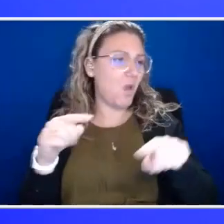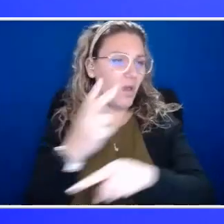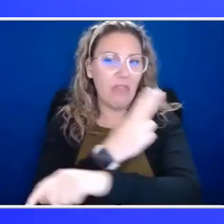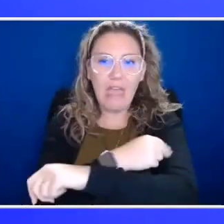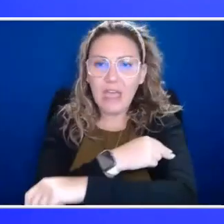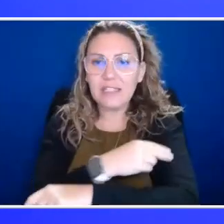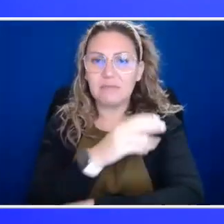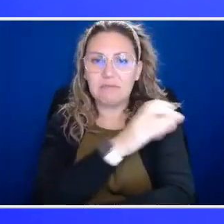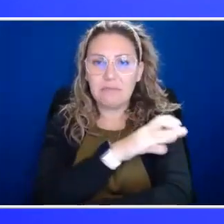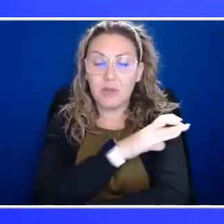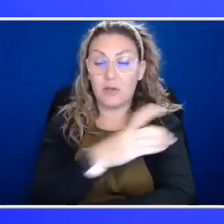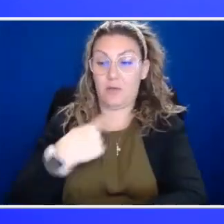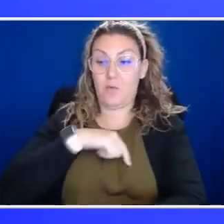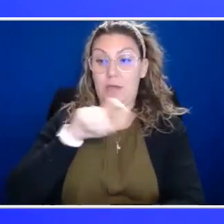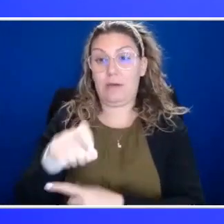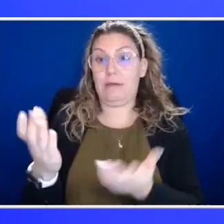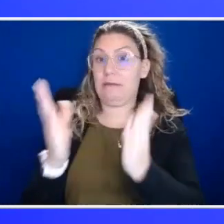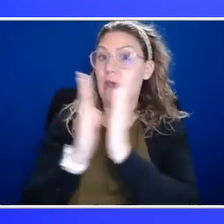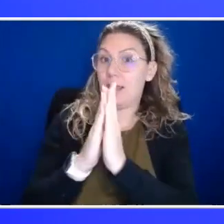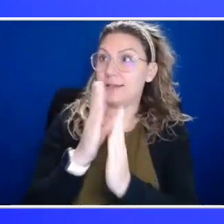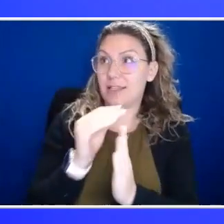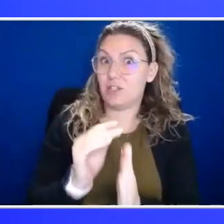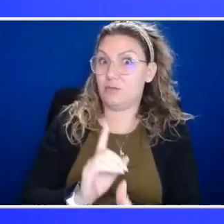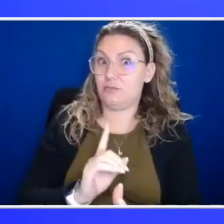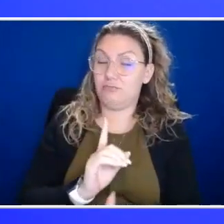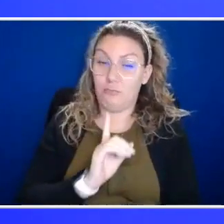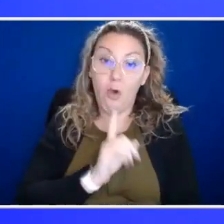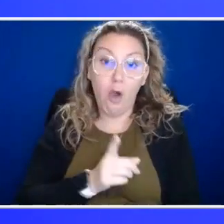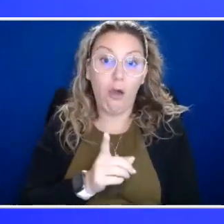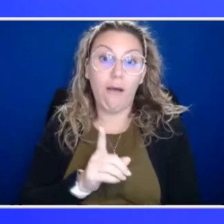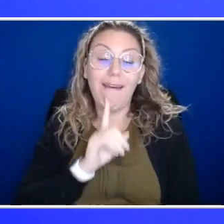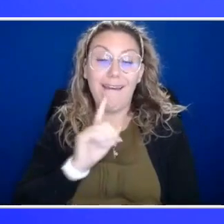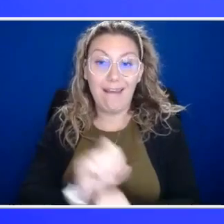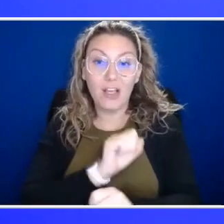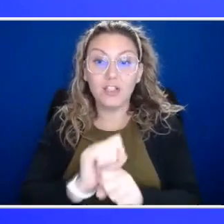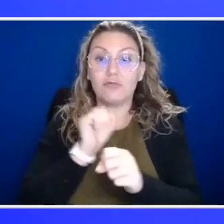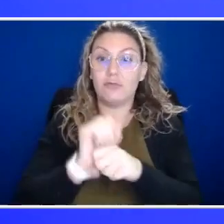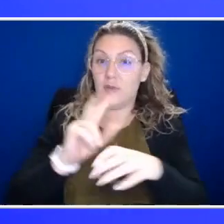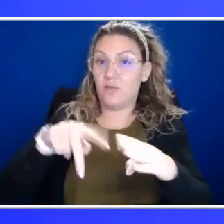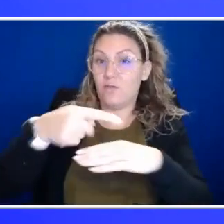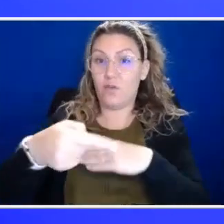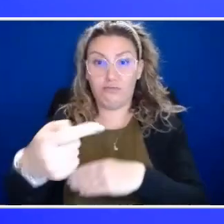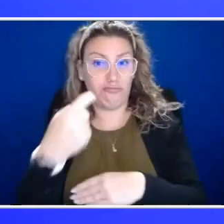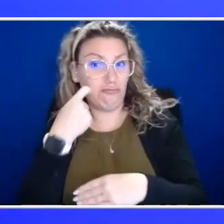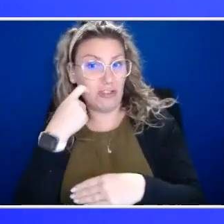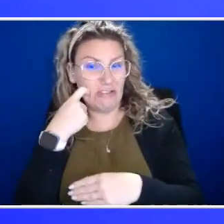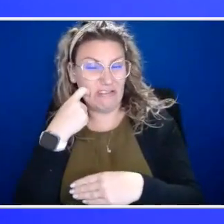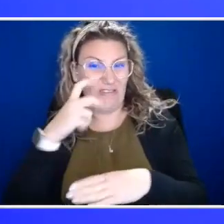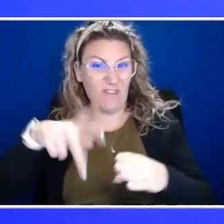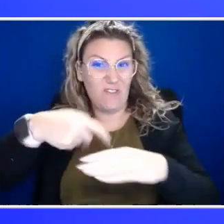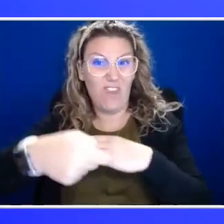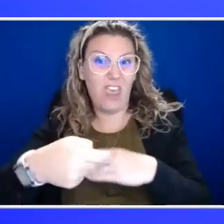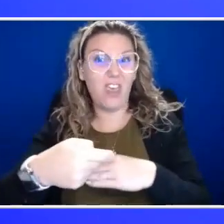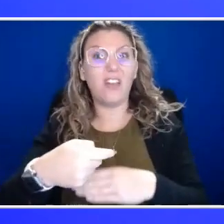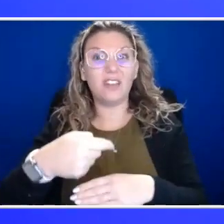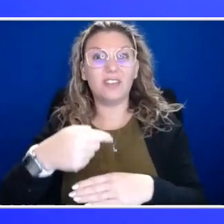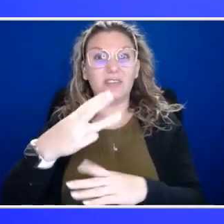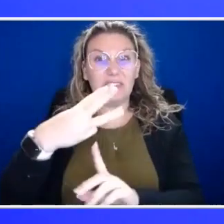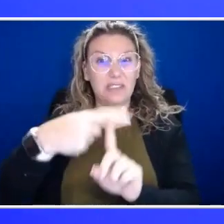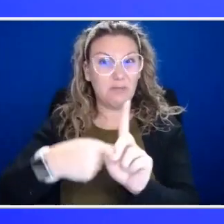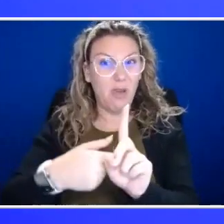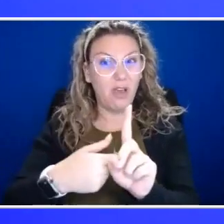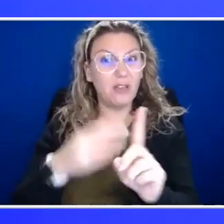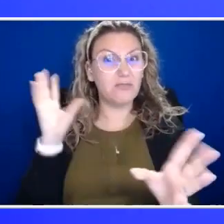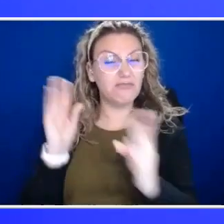be asking and are asking, you know, have you fallen in the last 6 months? And that also should help bring up some flags for